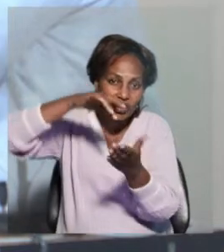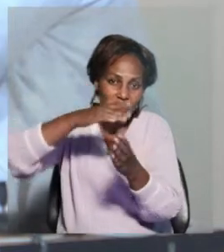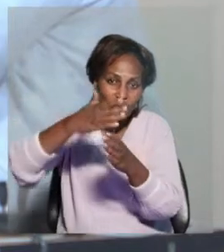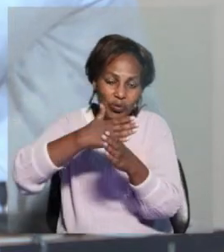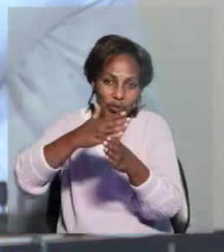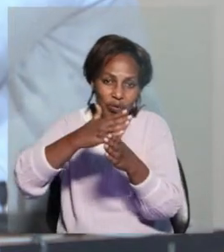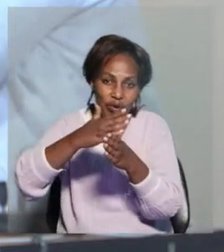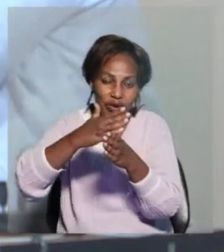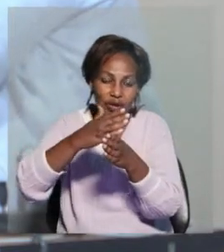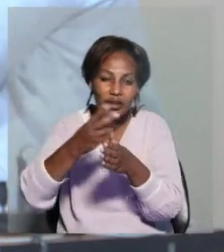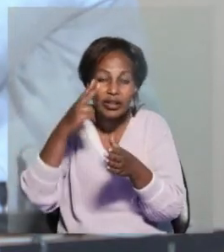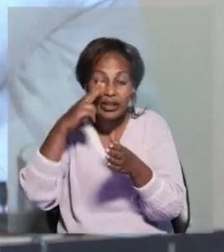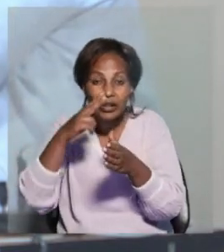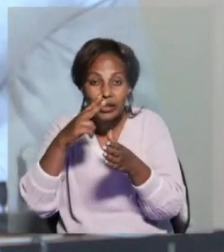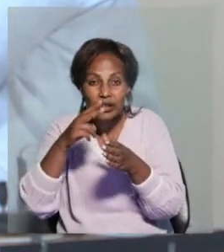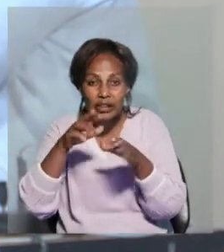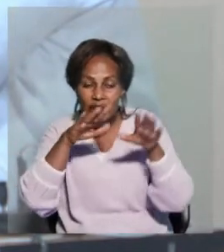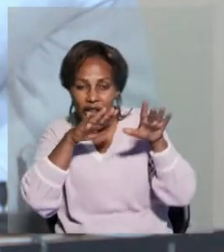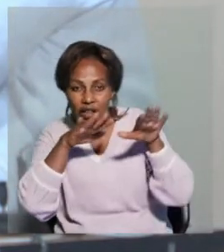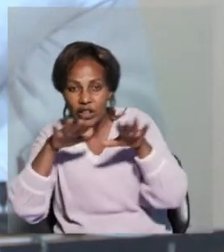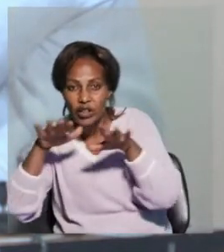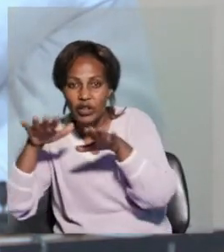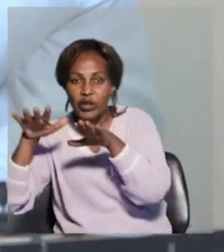Yeah. Now, when current is flowing,